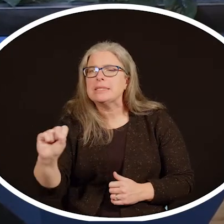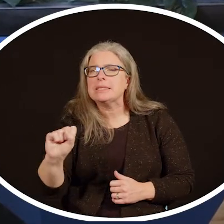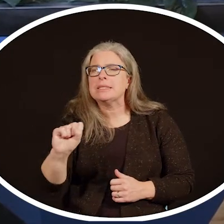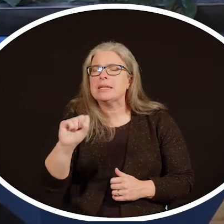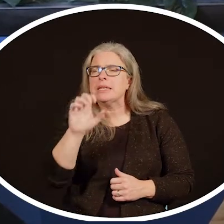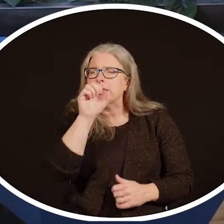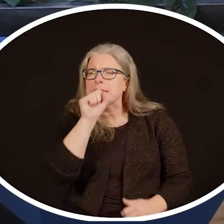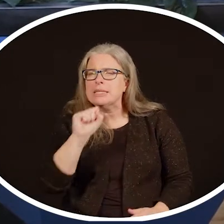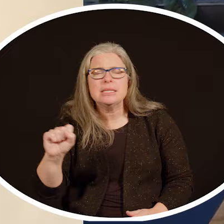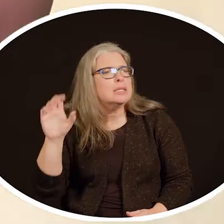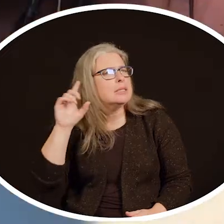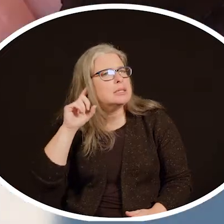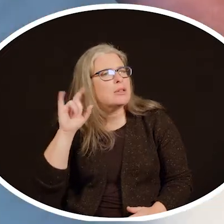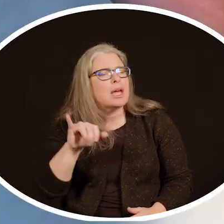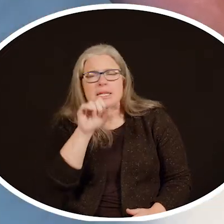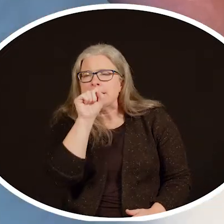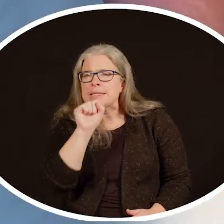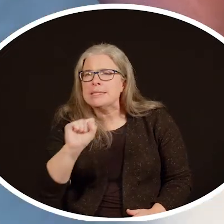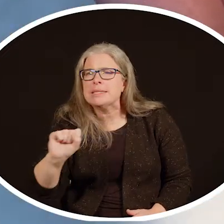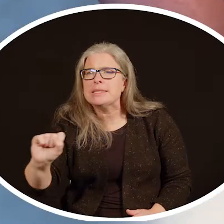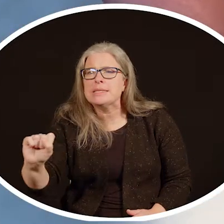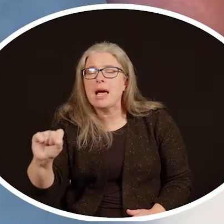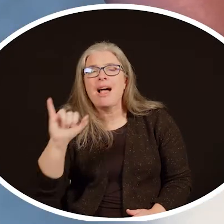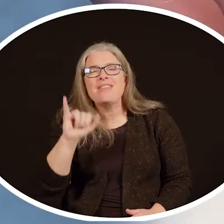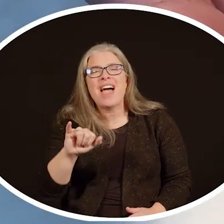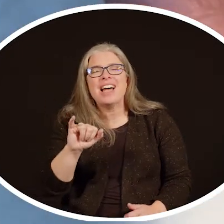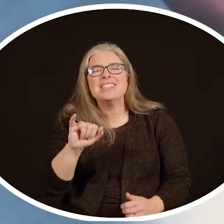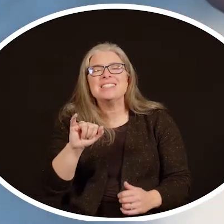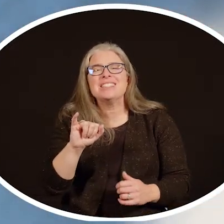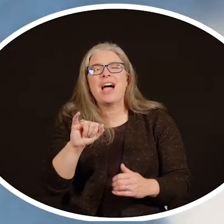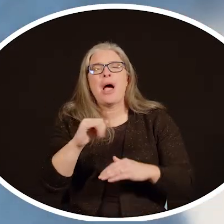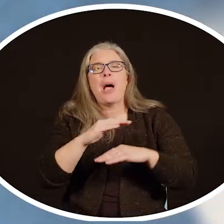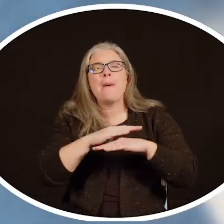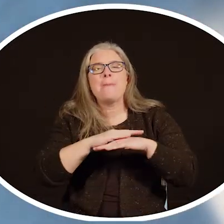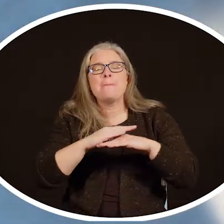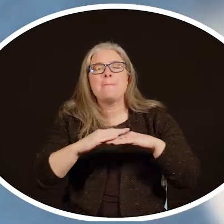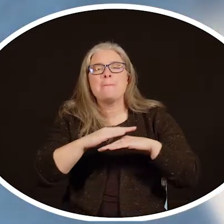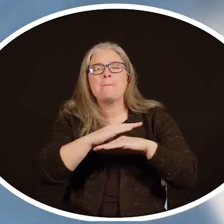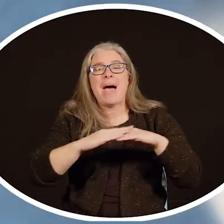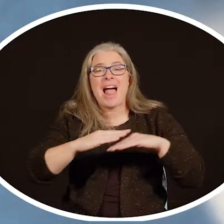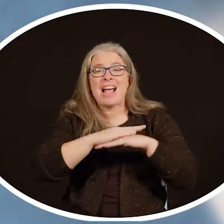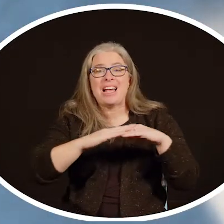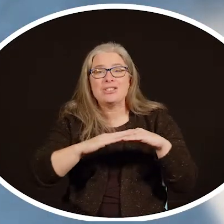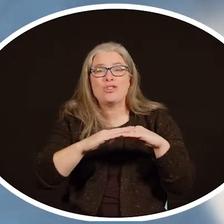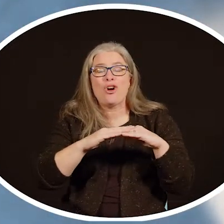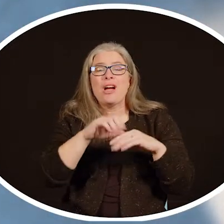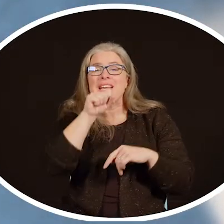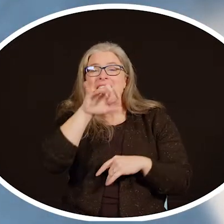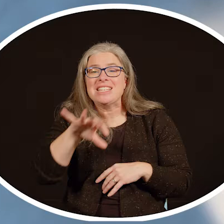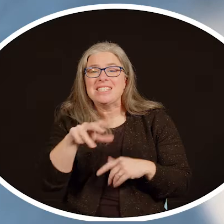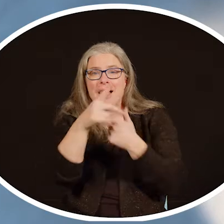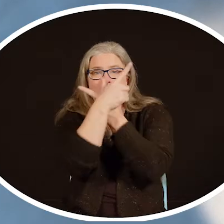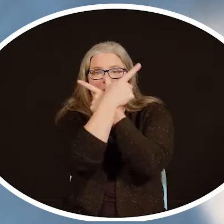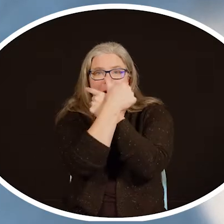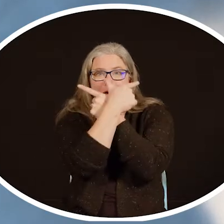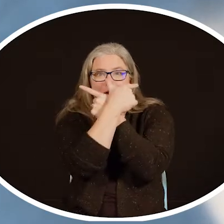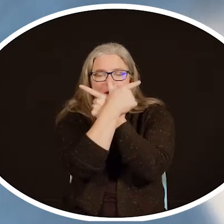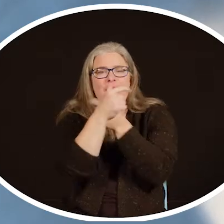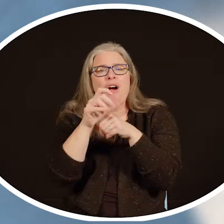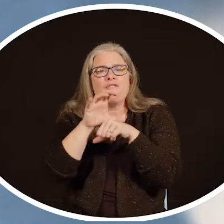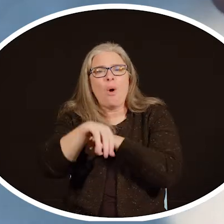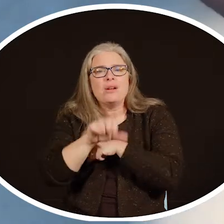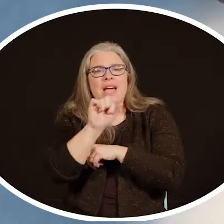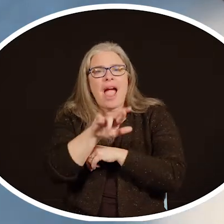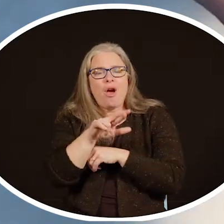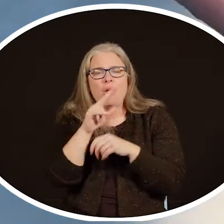What's that sound? That's a Madagascar hissing cockroach. They force air out of these